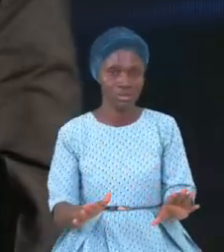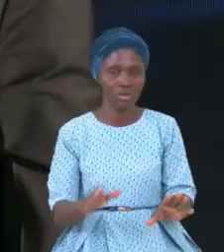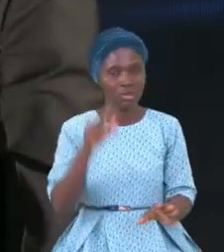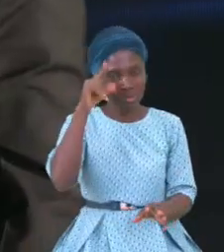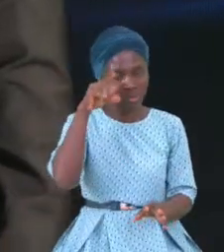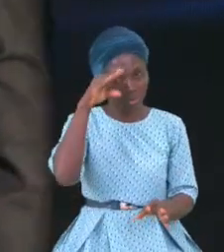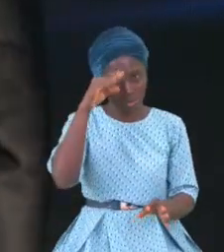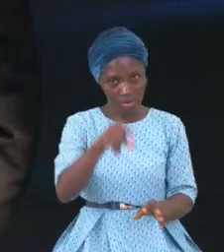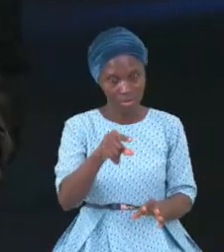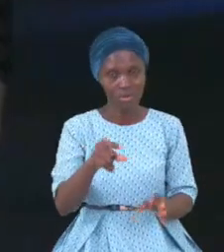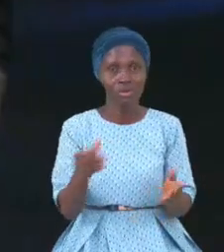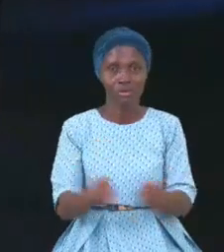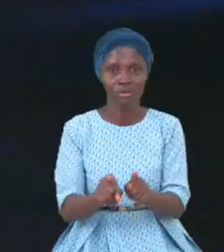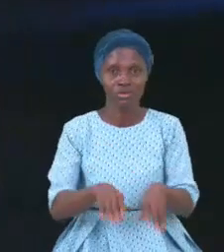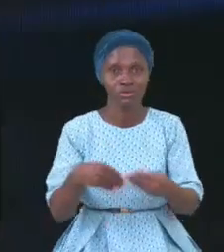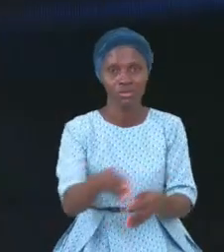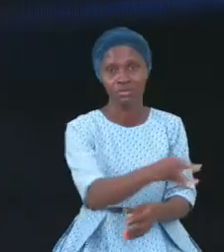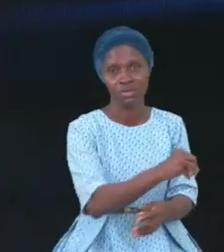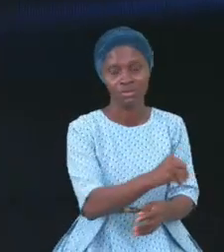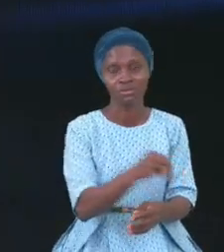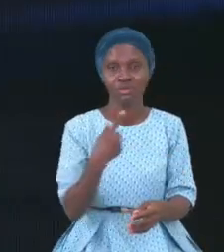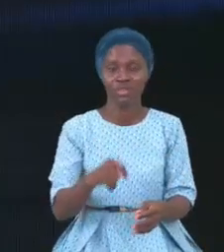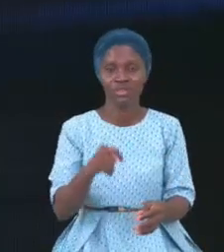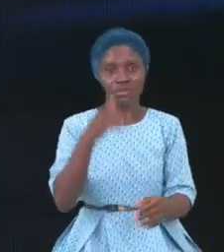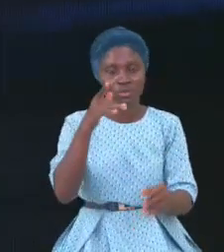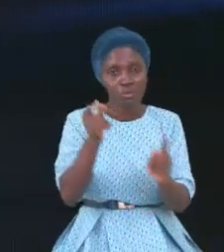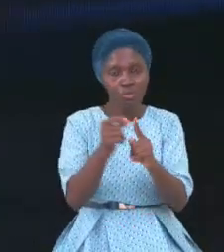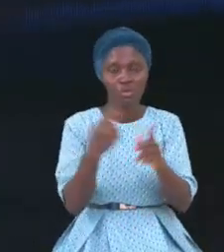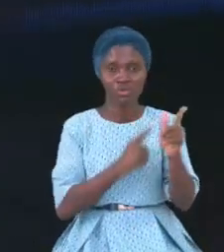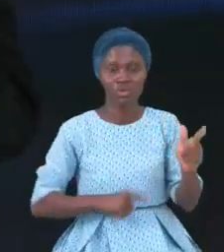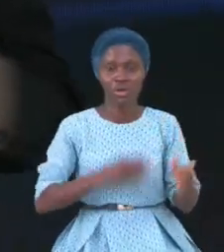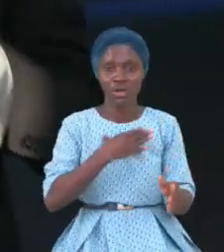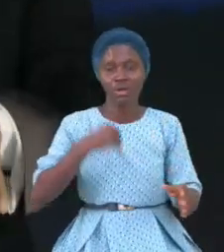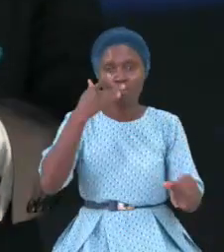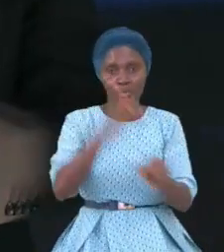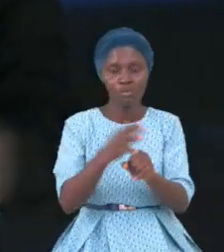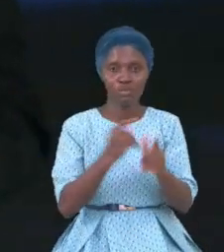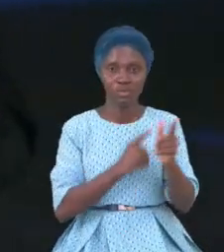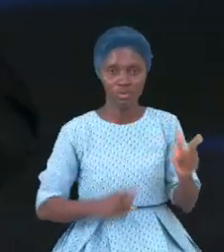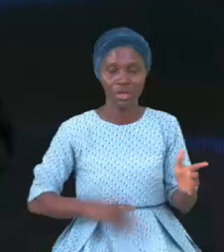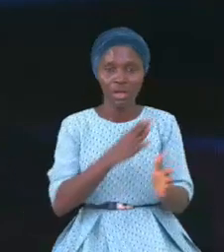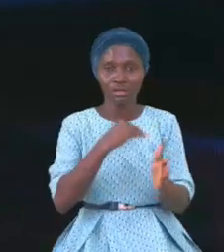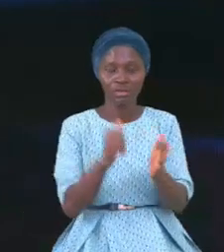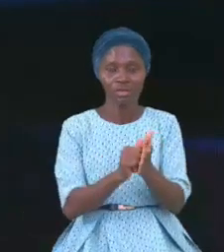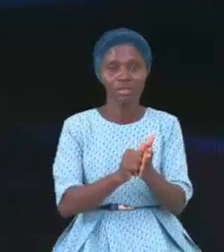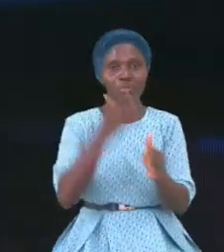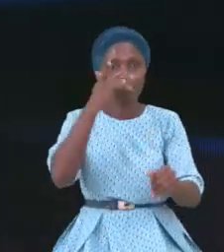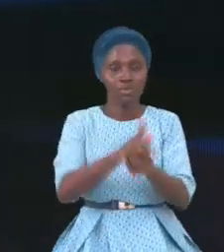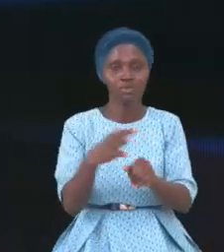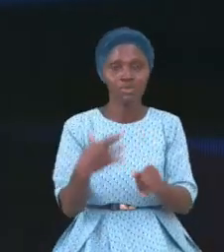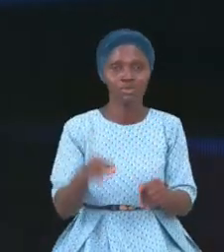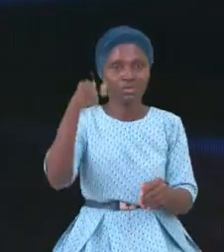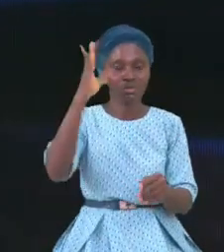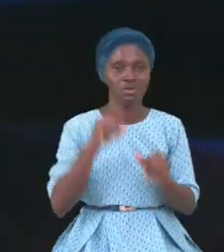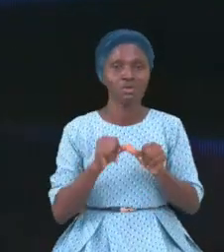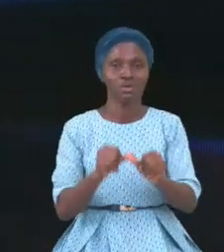word of the Lord had remained from that time until this time and until